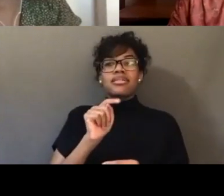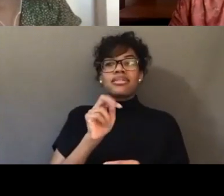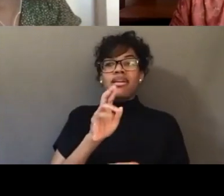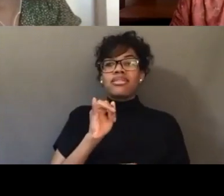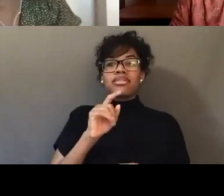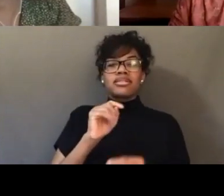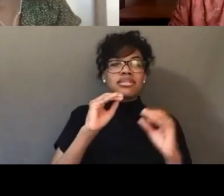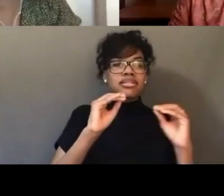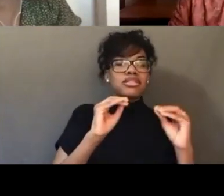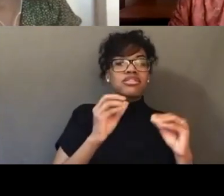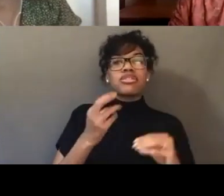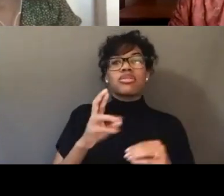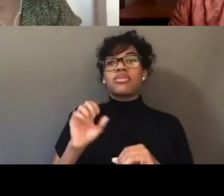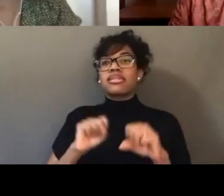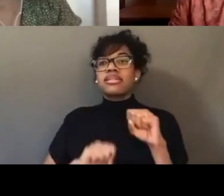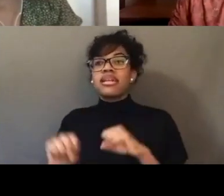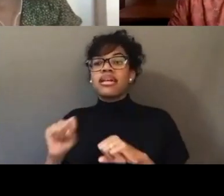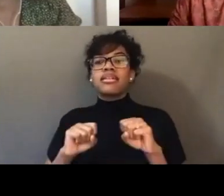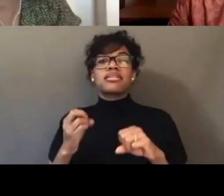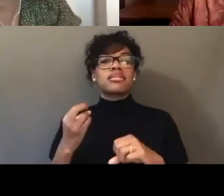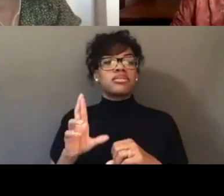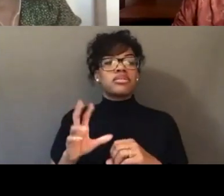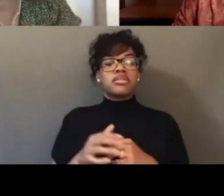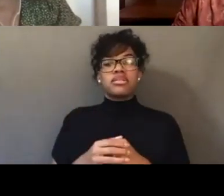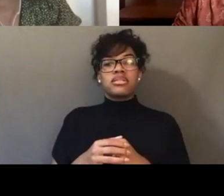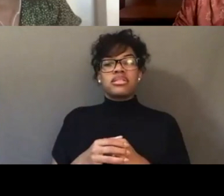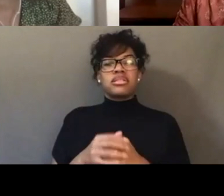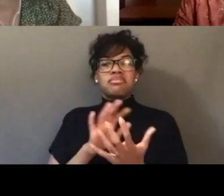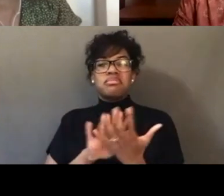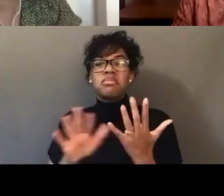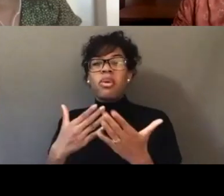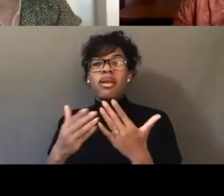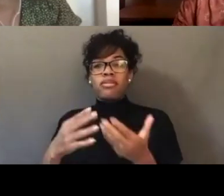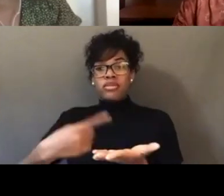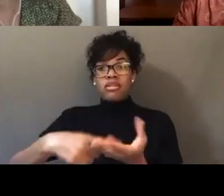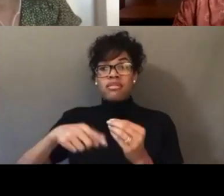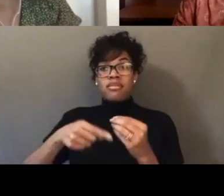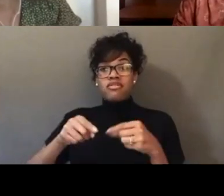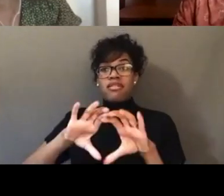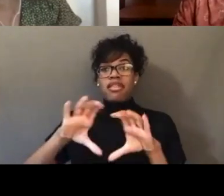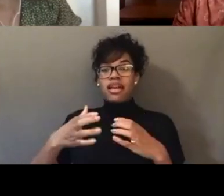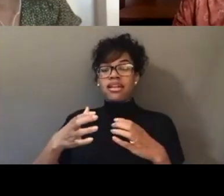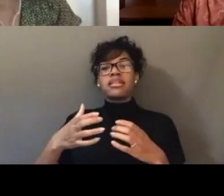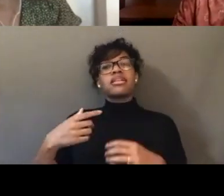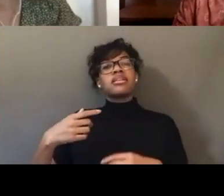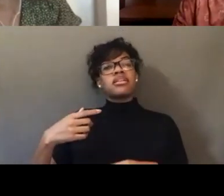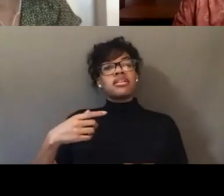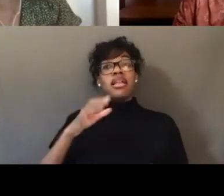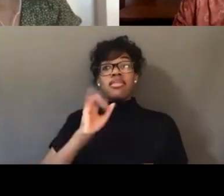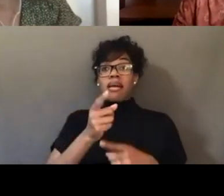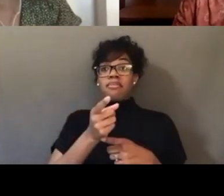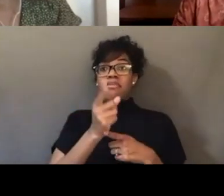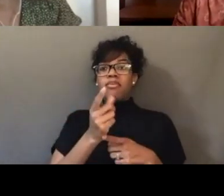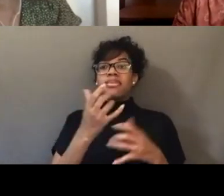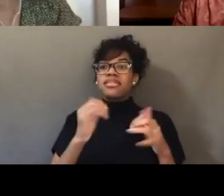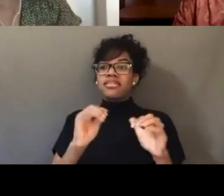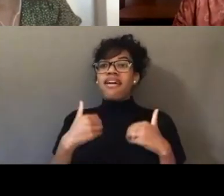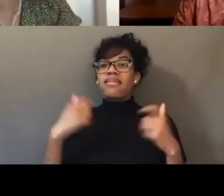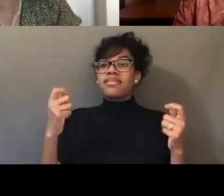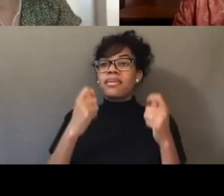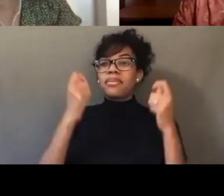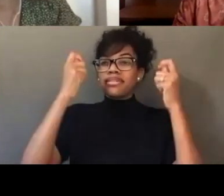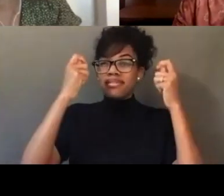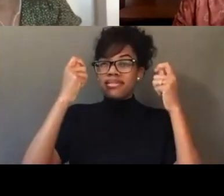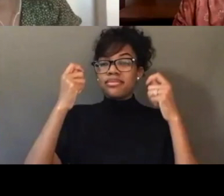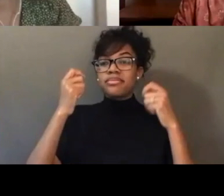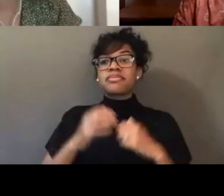not totally one of oppression. There has been achievement, there has been resistance, but then I succeeded that.